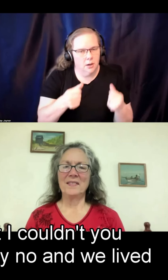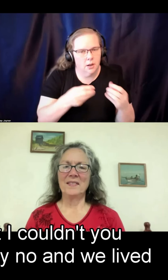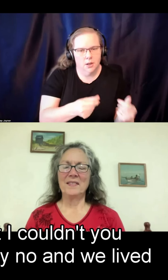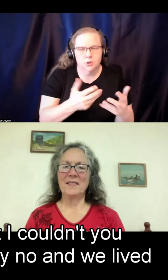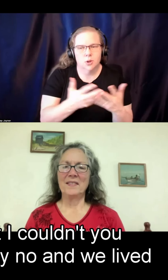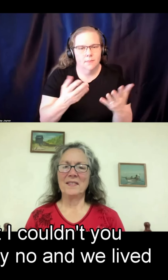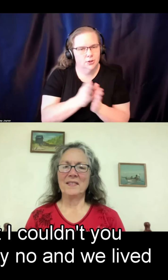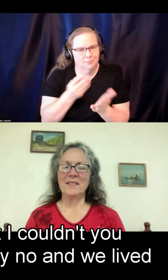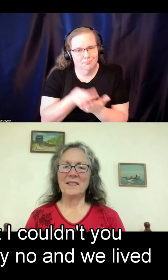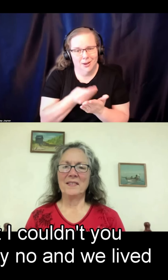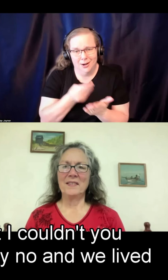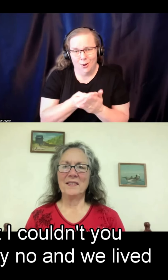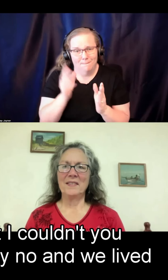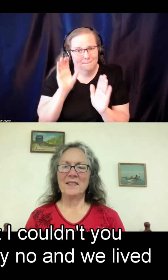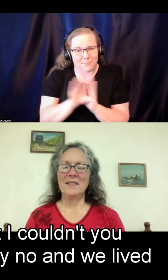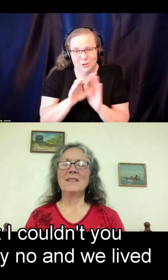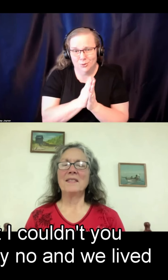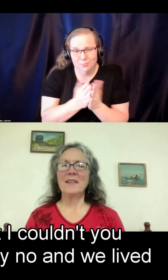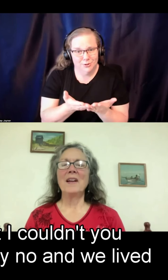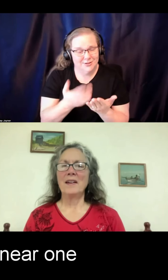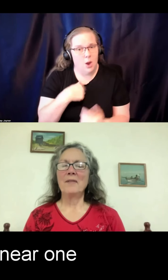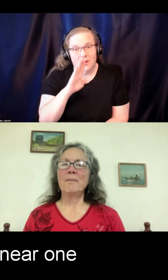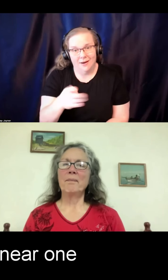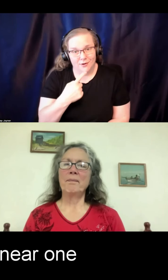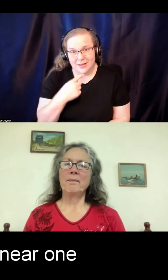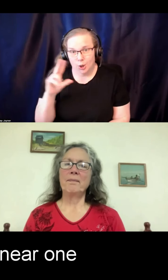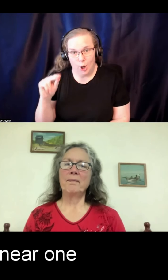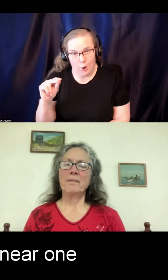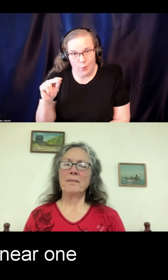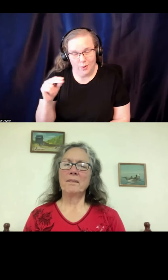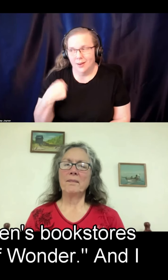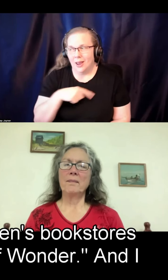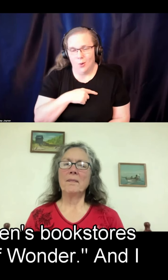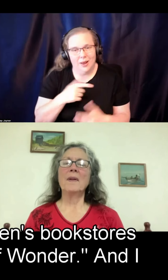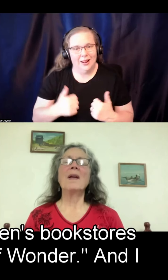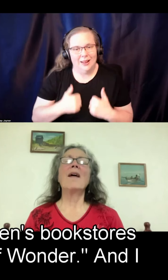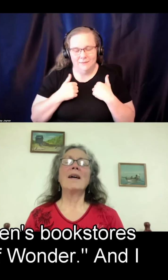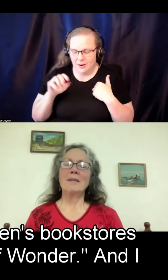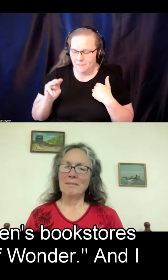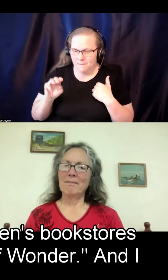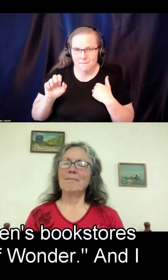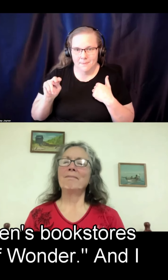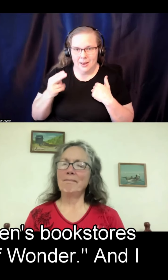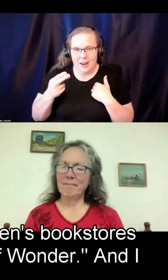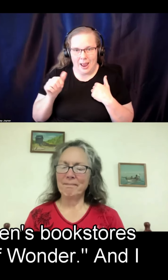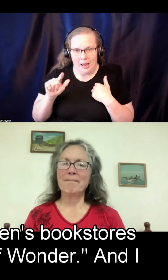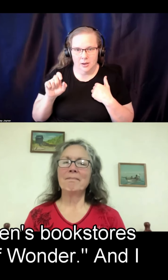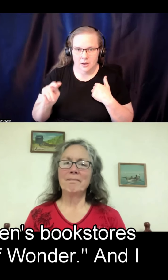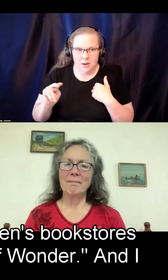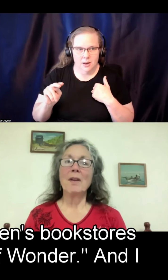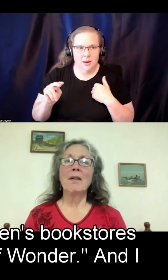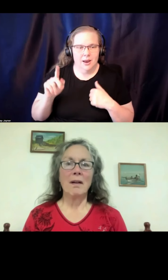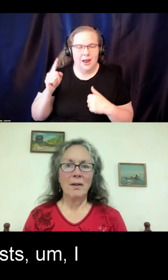couldn't, I would never say no. And we lived in Manhattan near one of the greatest children's bookstores ever called